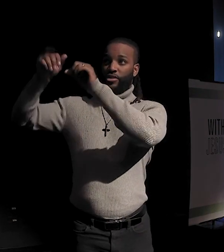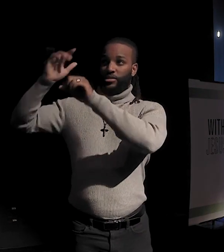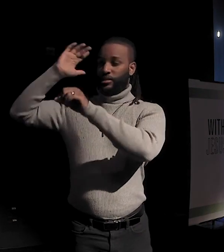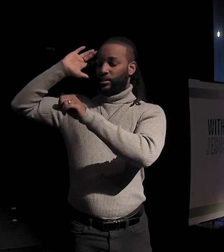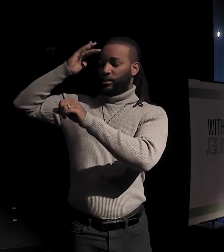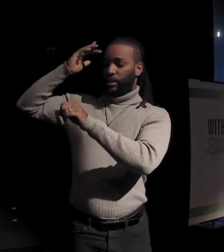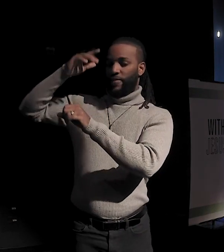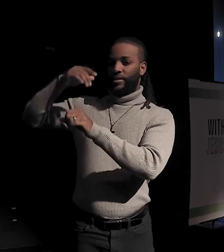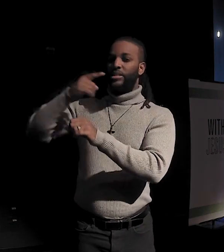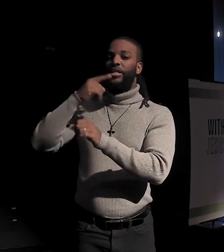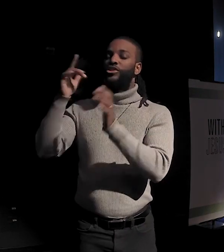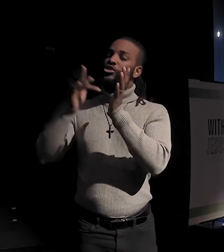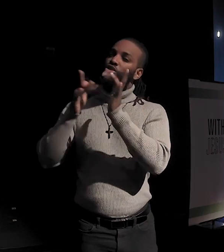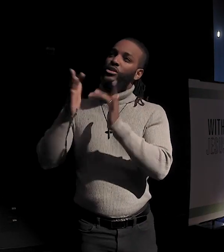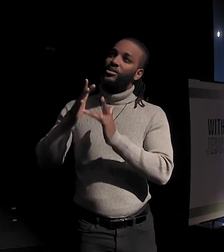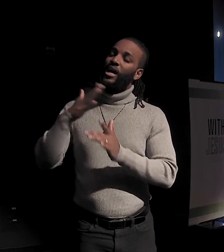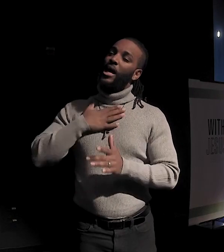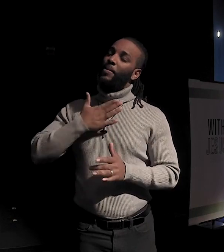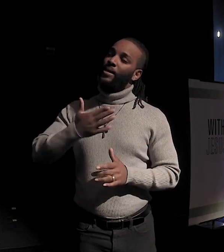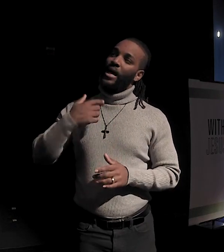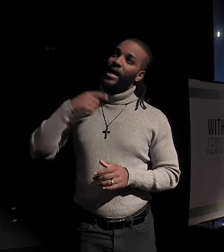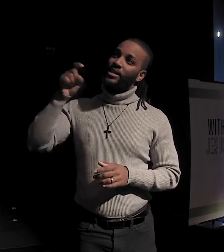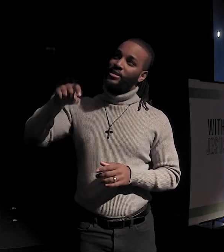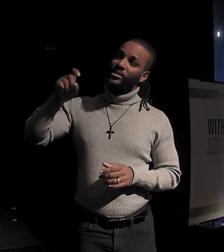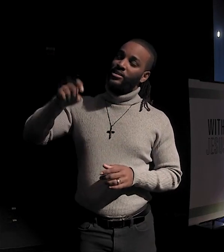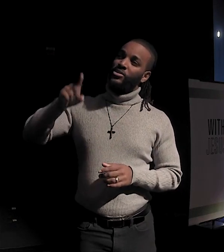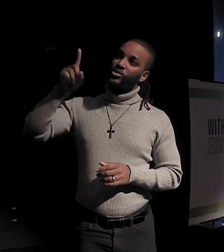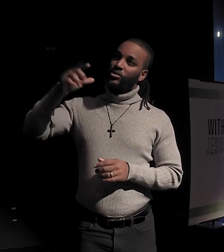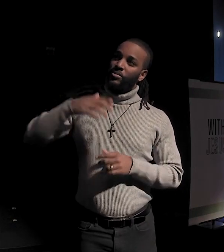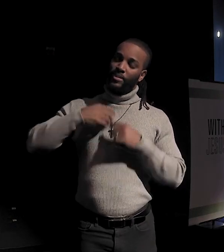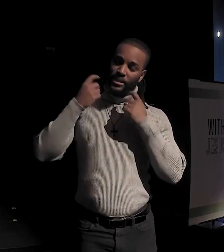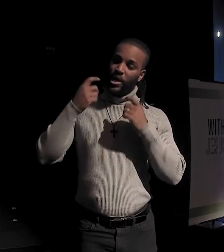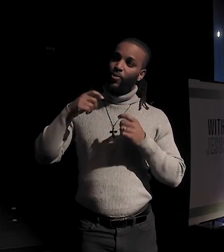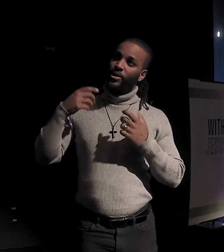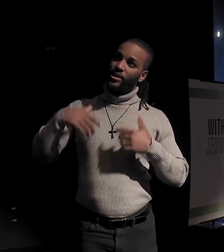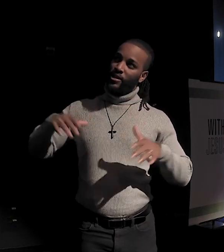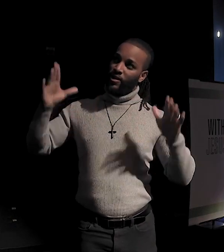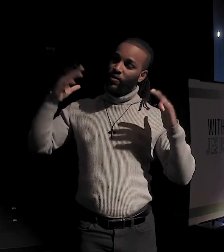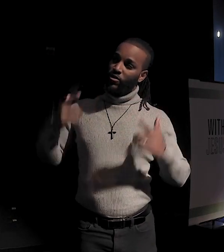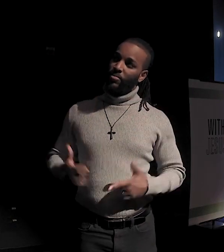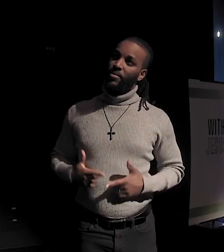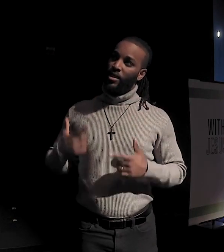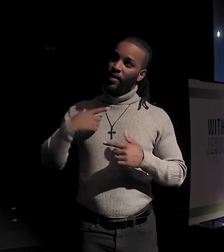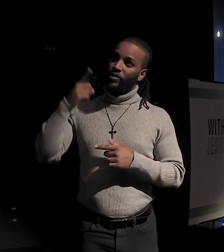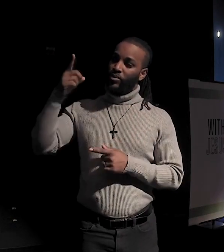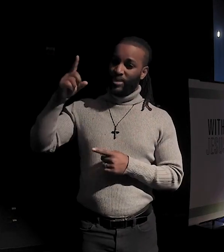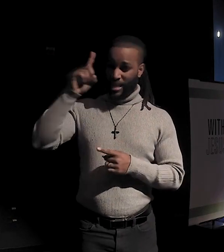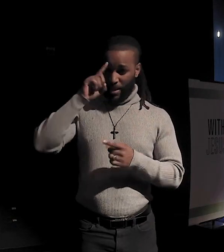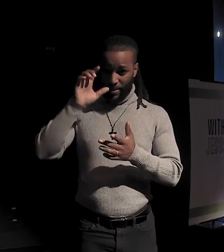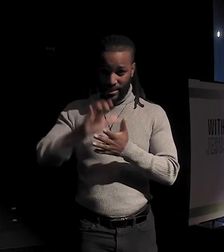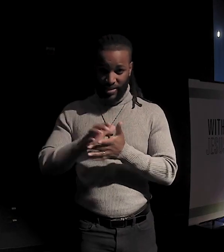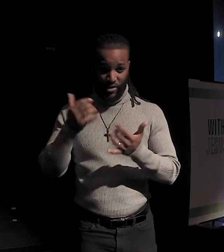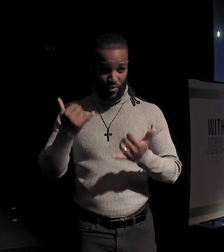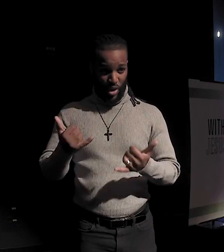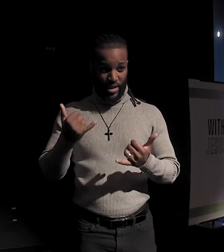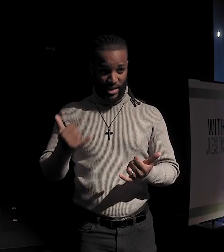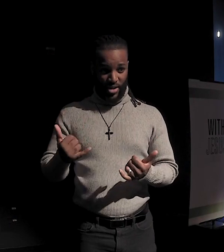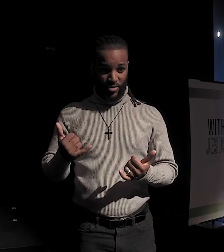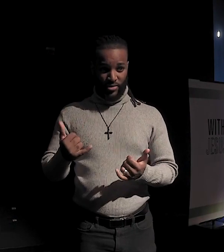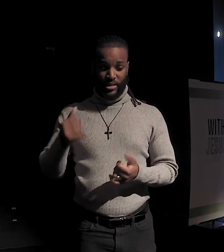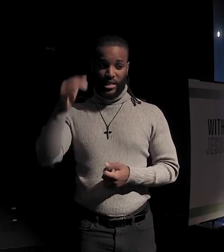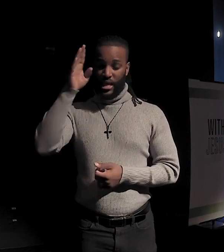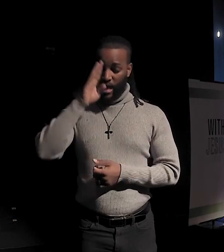say right now, Jesus, I admit my need. I admit my sin. I'm going to give my life to you. And believe that right now, Holy Spirit's filling you.